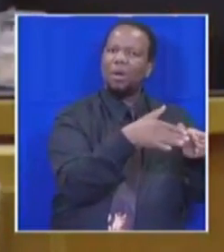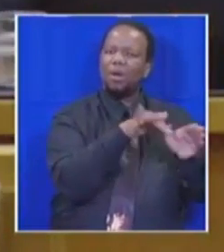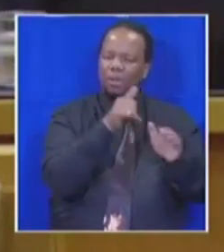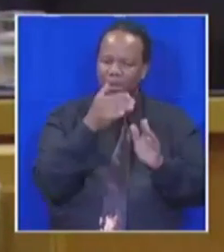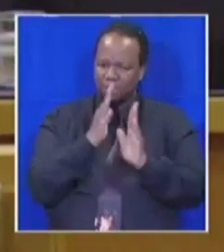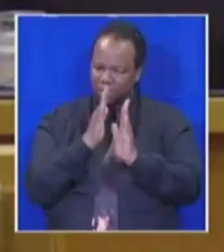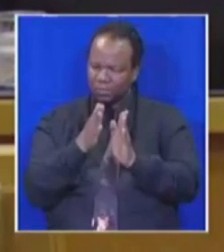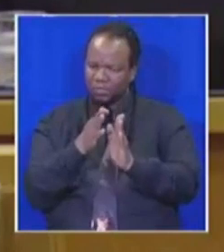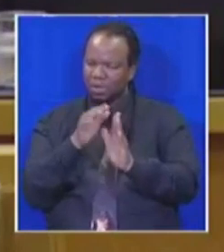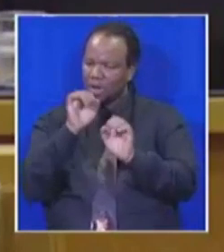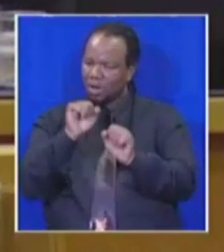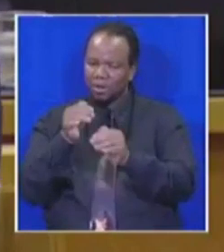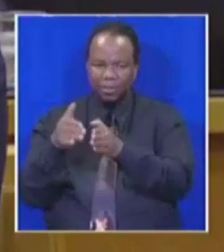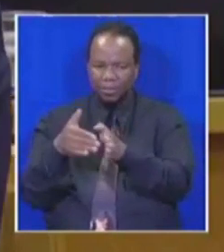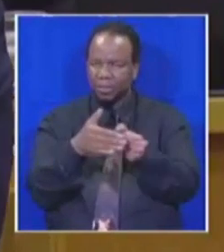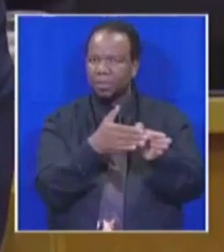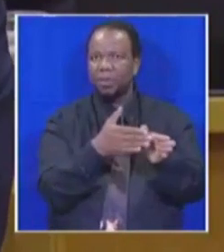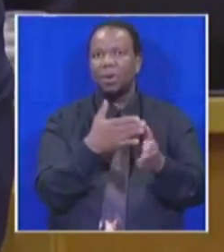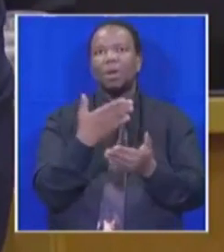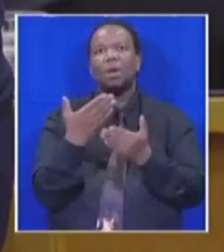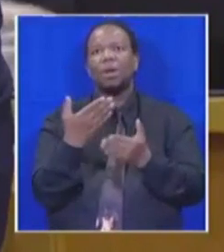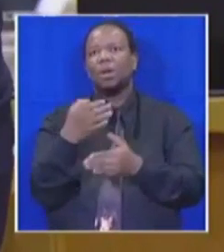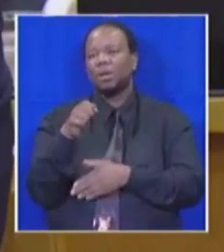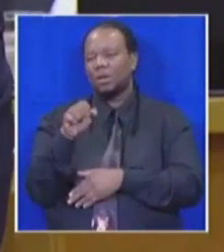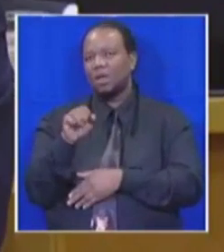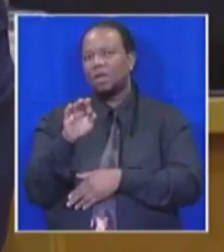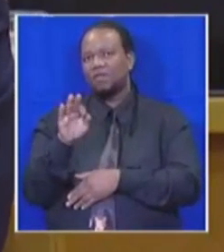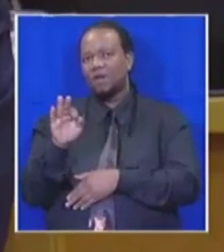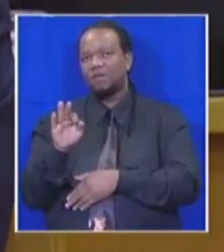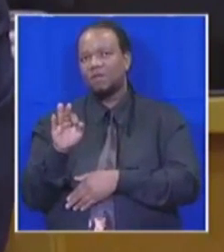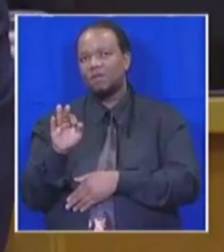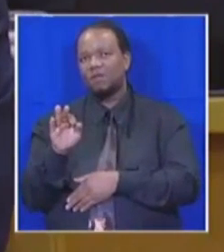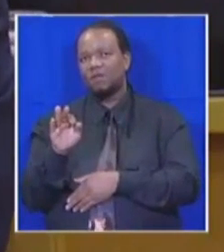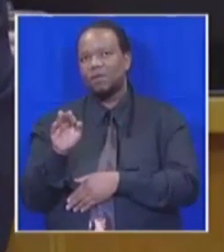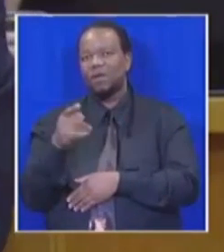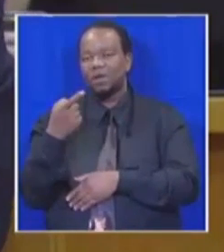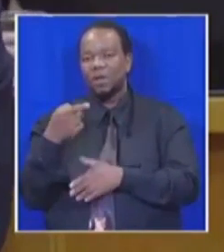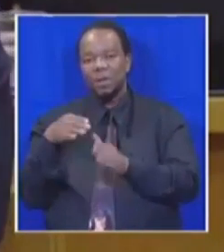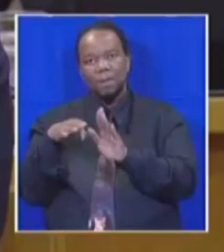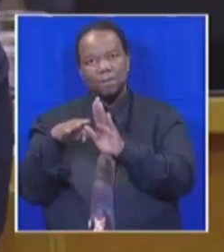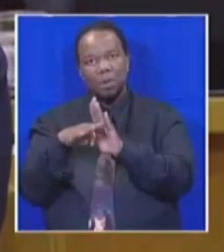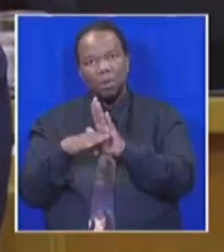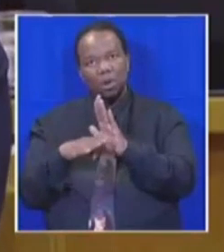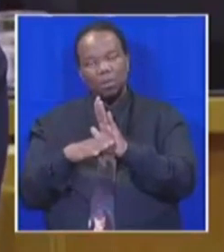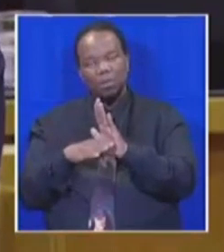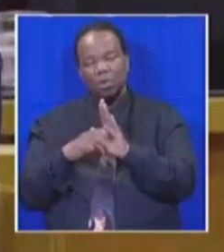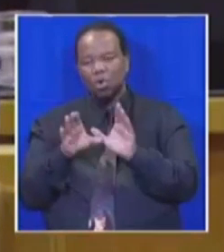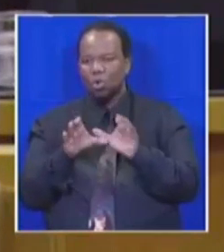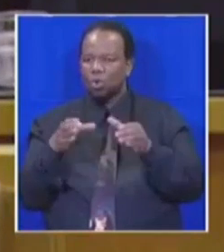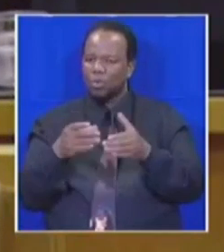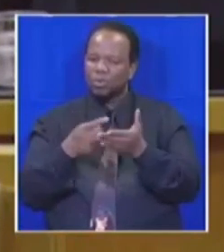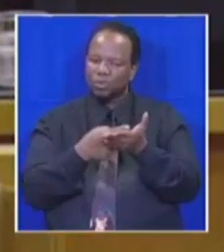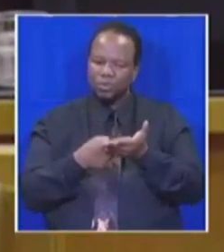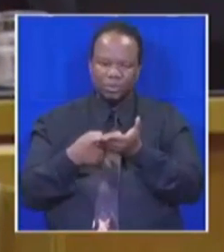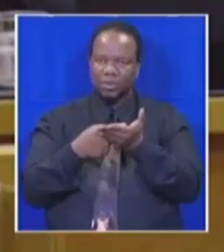ask that with the concurrence of the Chief Whip of the EFF, this matter is referred to the Programming Committee for us to rediscuss this, because I think